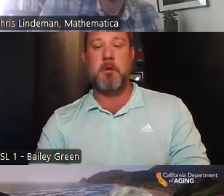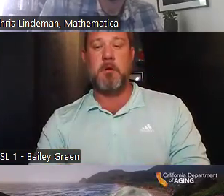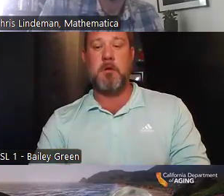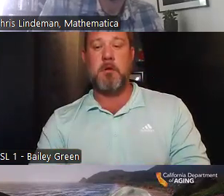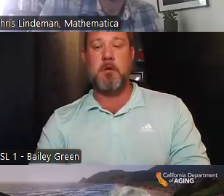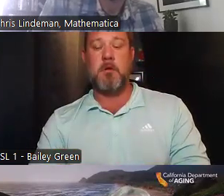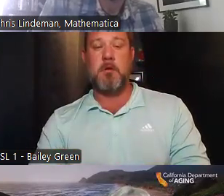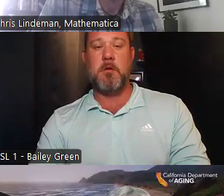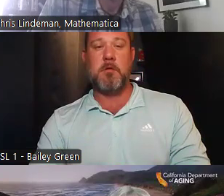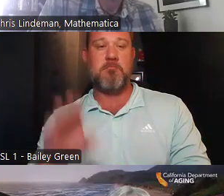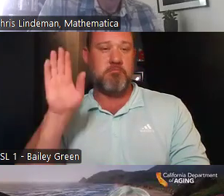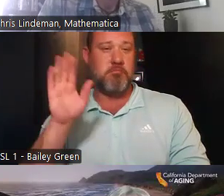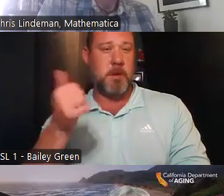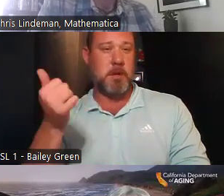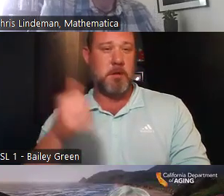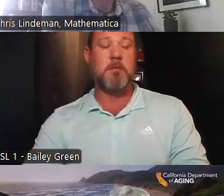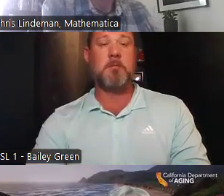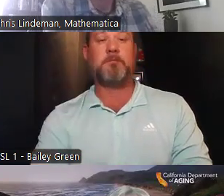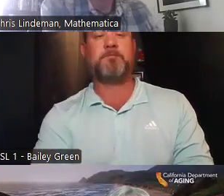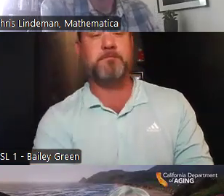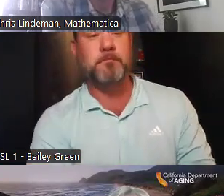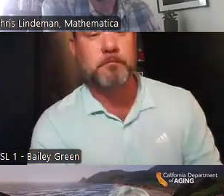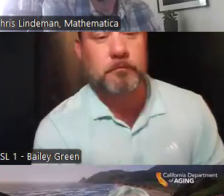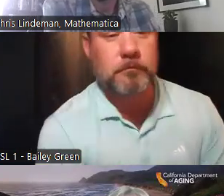Sarah, do you see a hand up still?